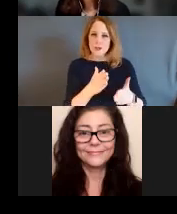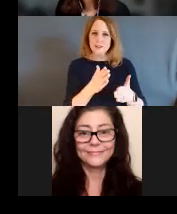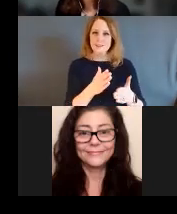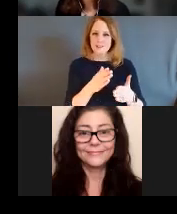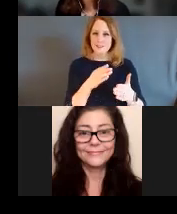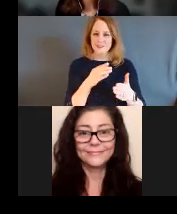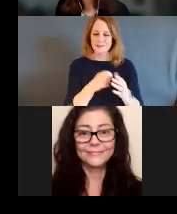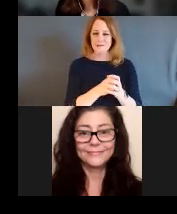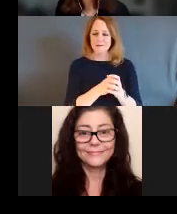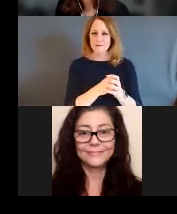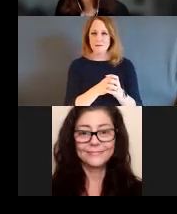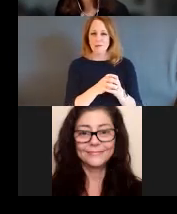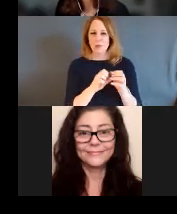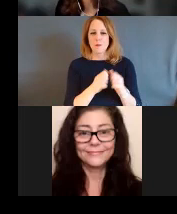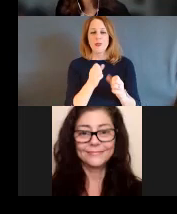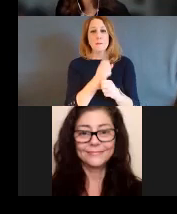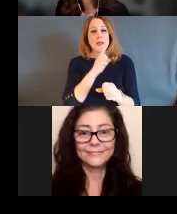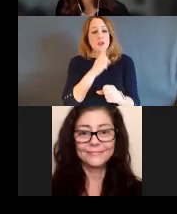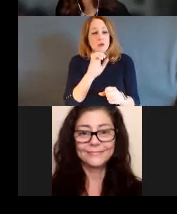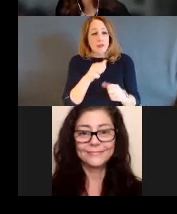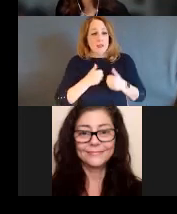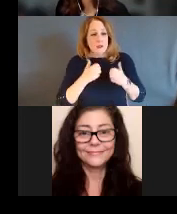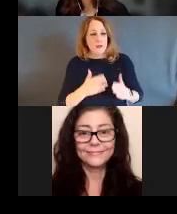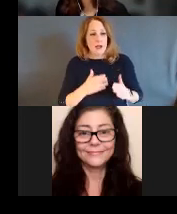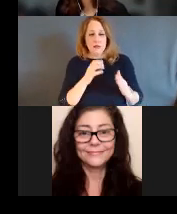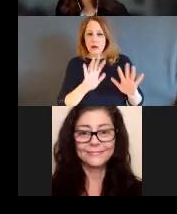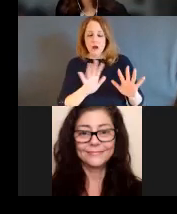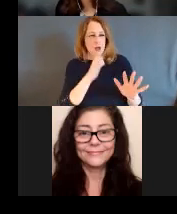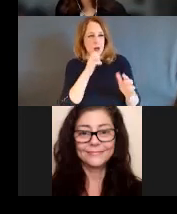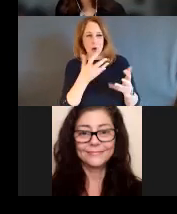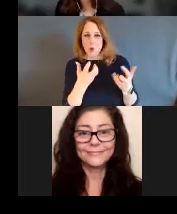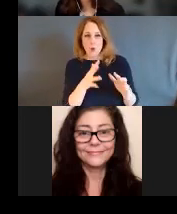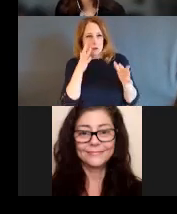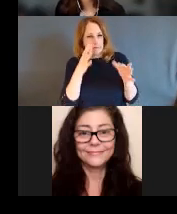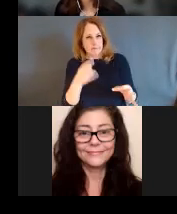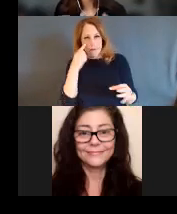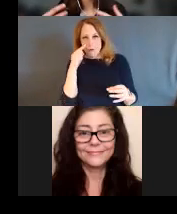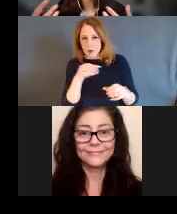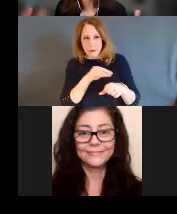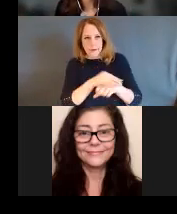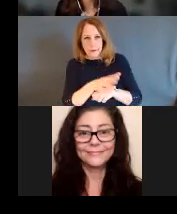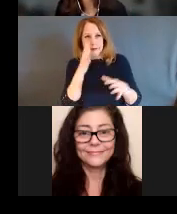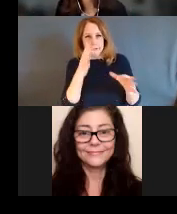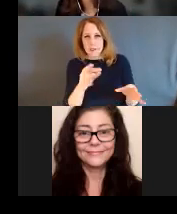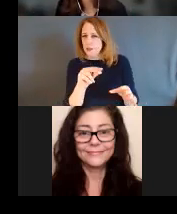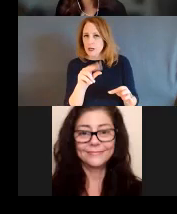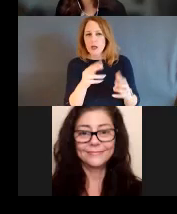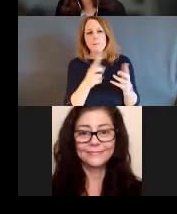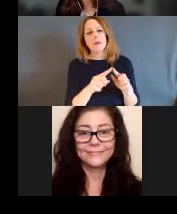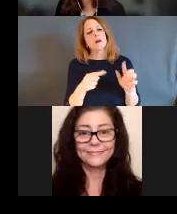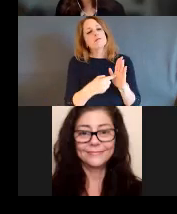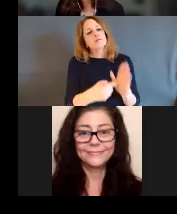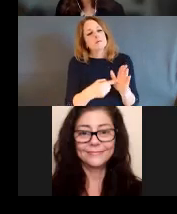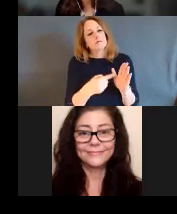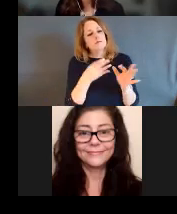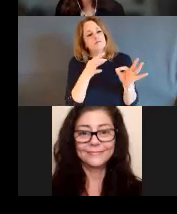How are you ensuring that the survivor knows you're not trying to influence their decisions, but you're just trying to show them what options are